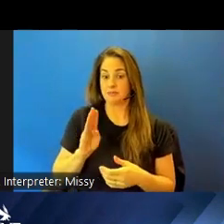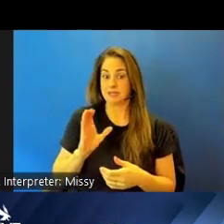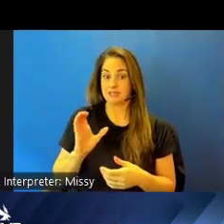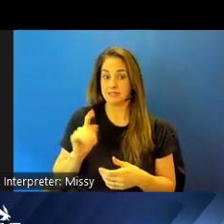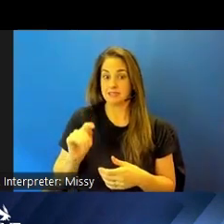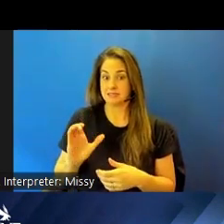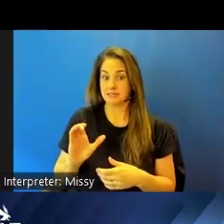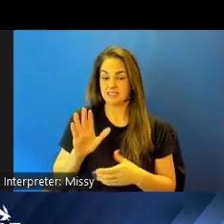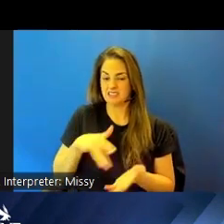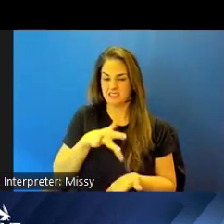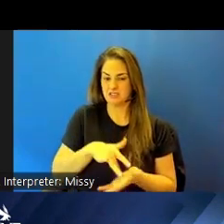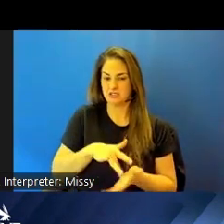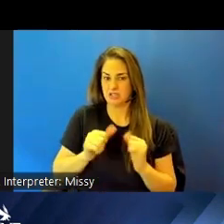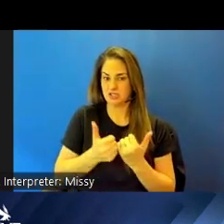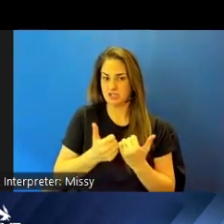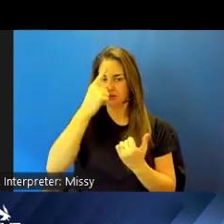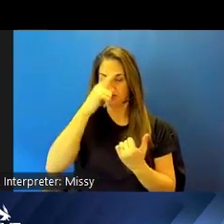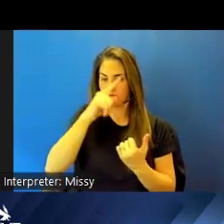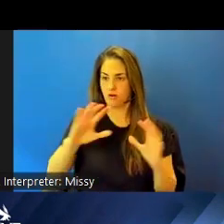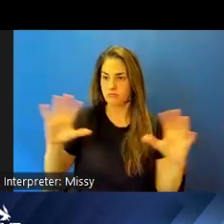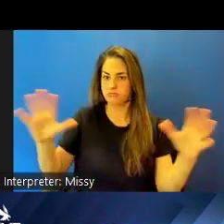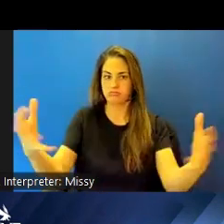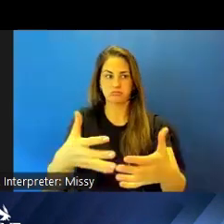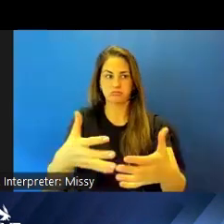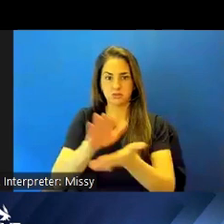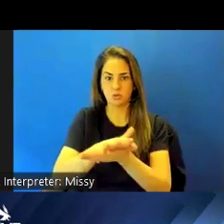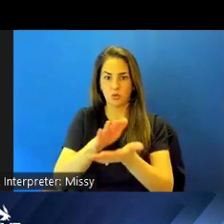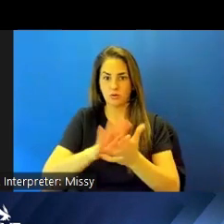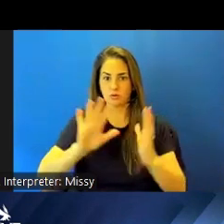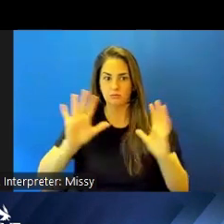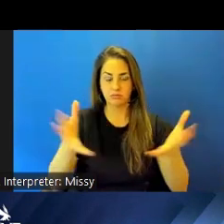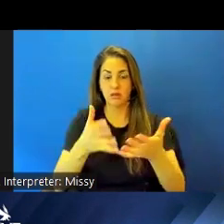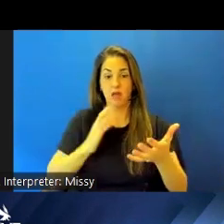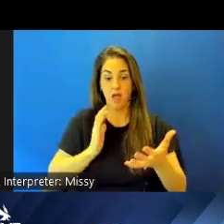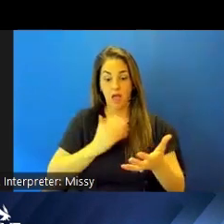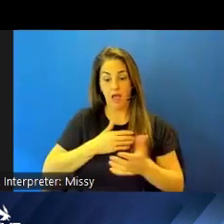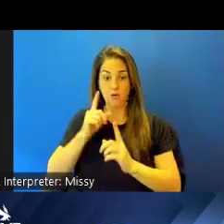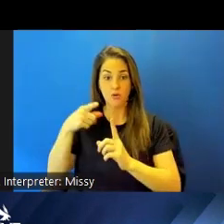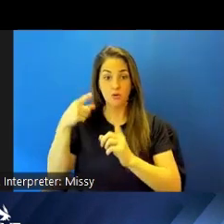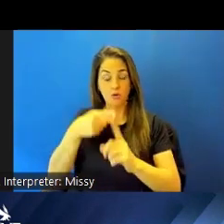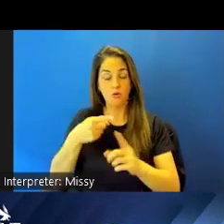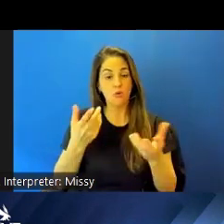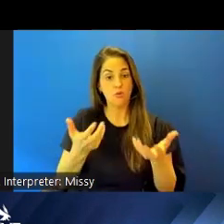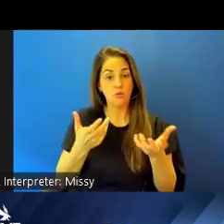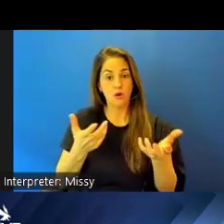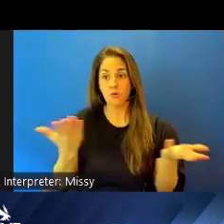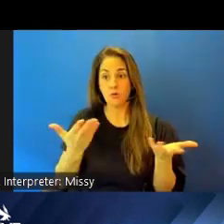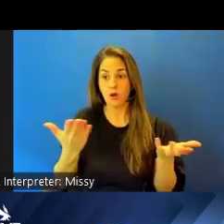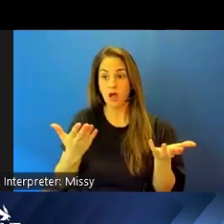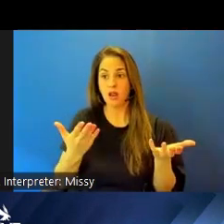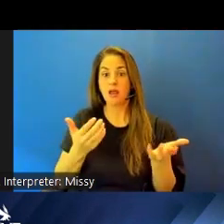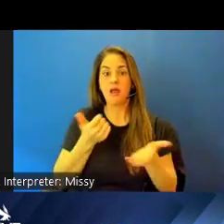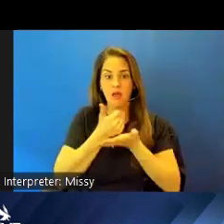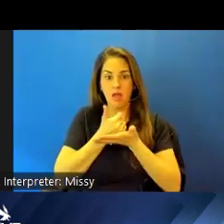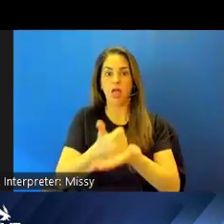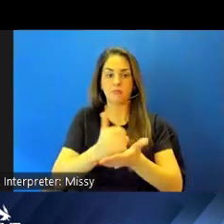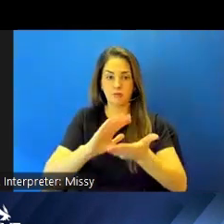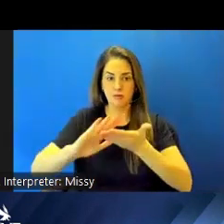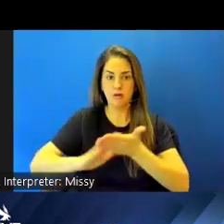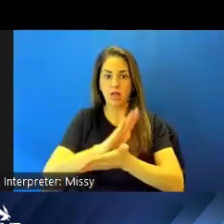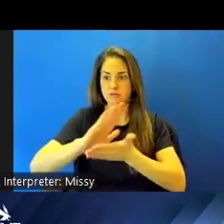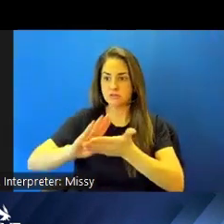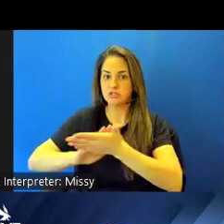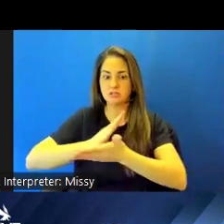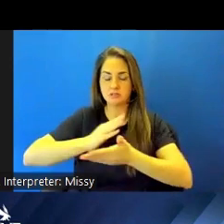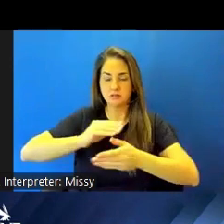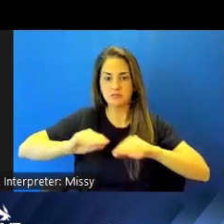centralizing agency for our consortium of schools, our goal is to be a through line to our colleges and